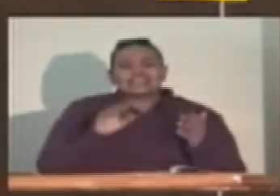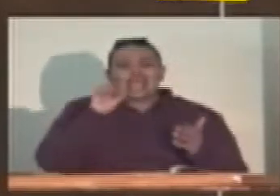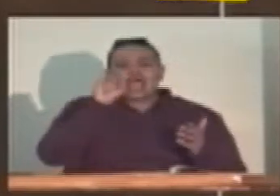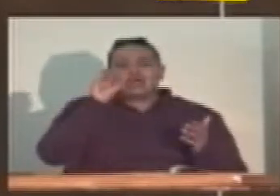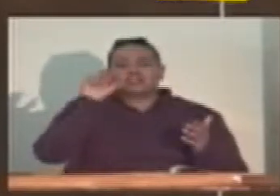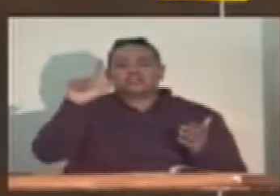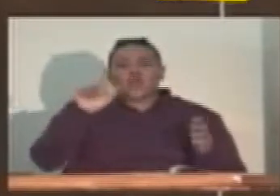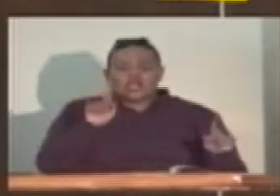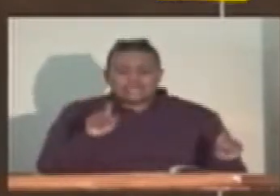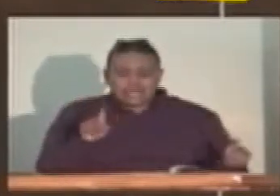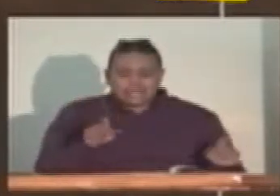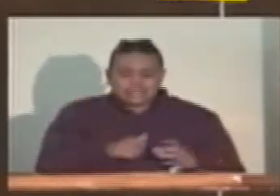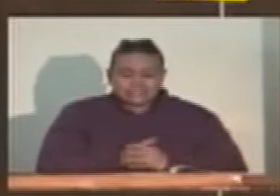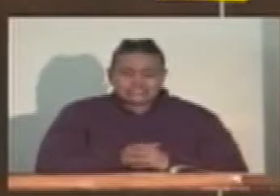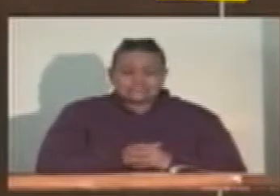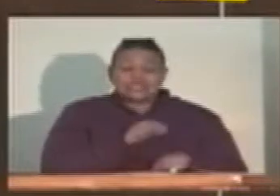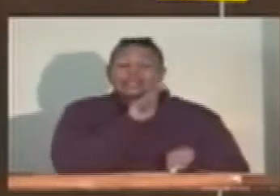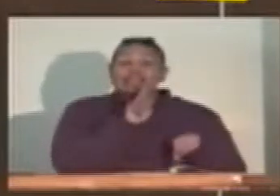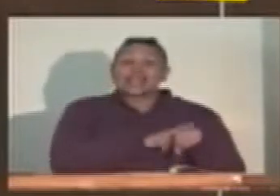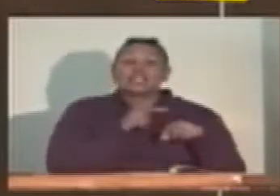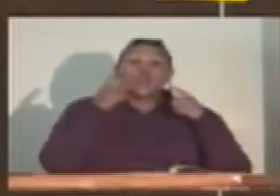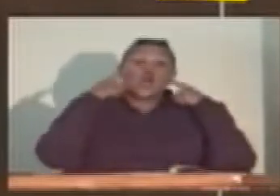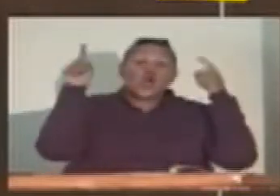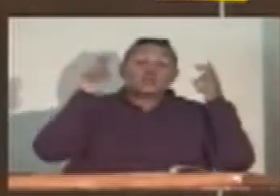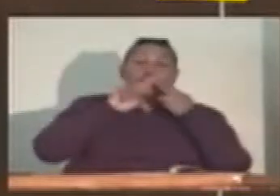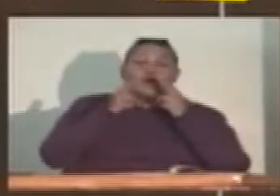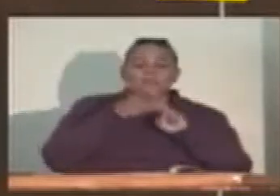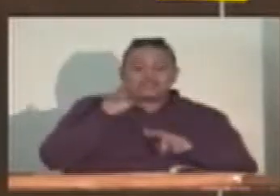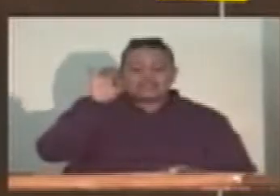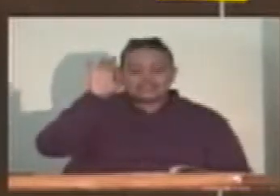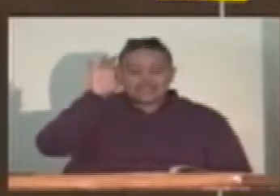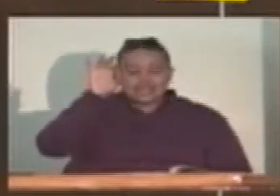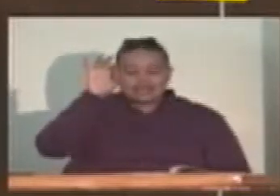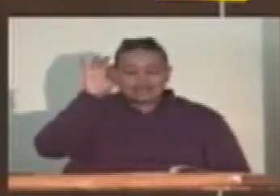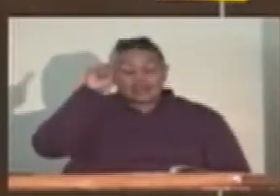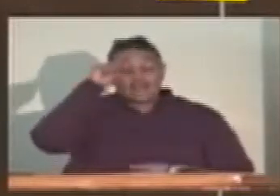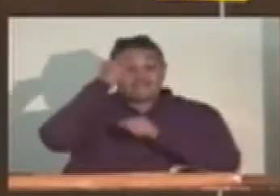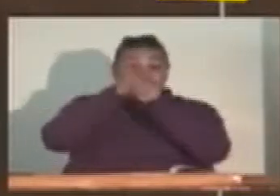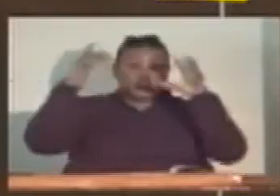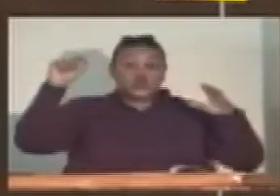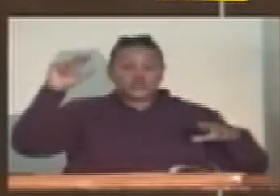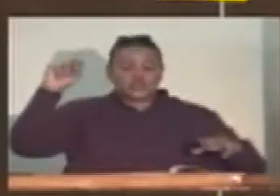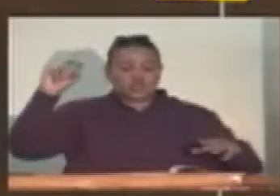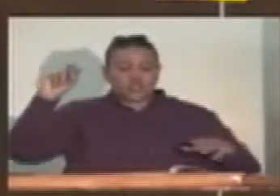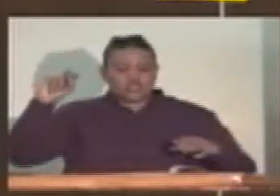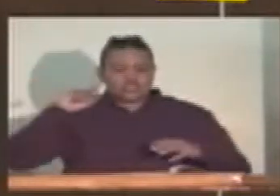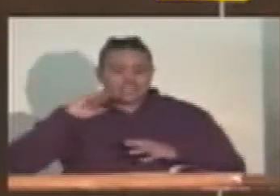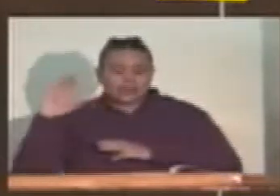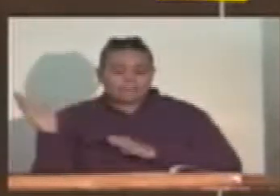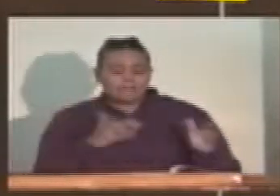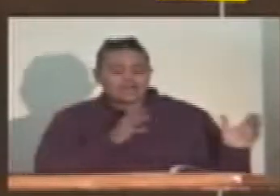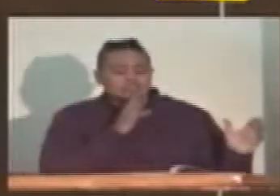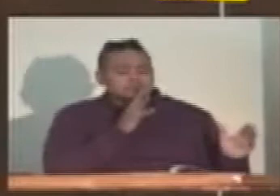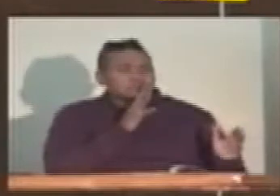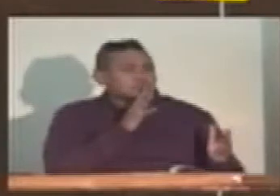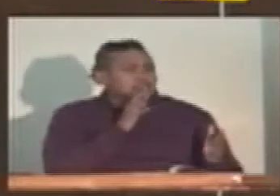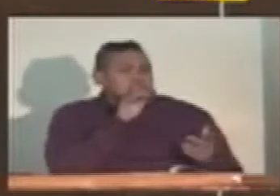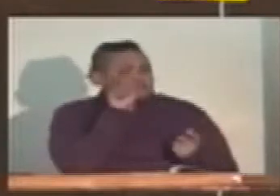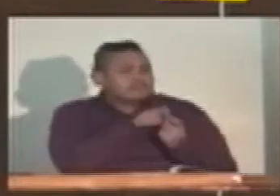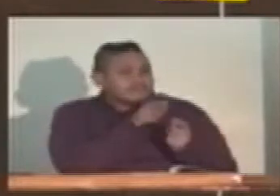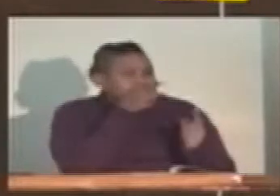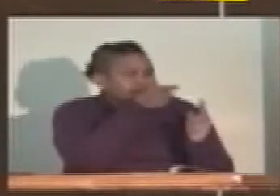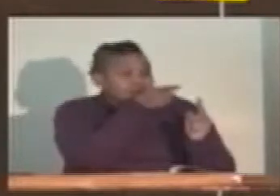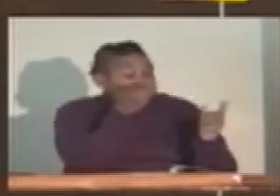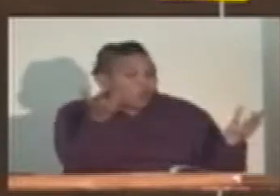and soil tests, the national outcome number 9 of Vision 2030 plan speaks